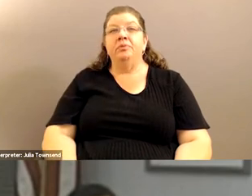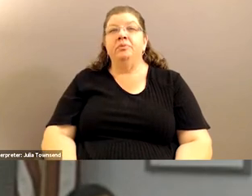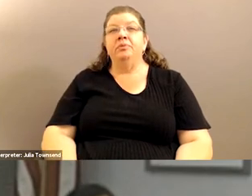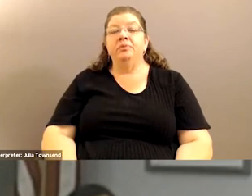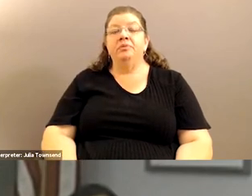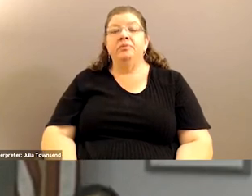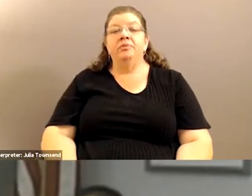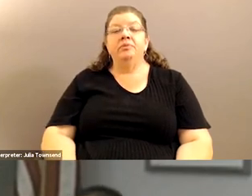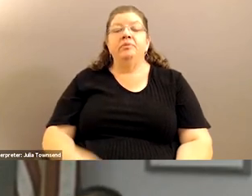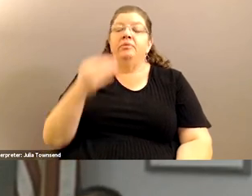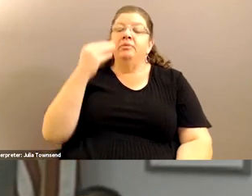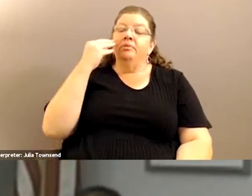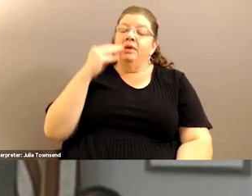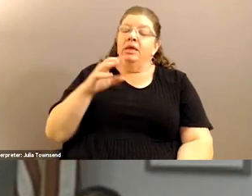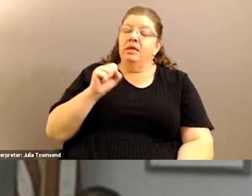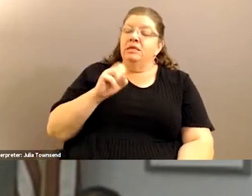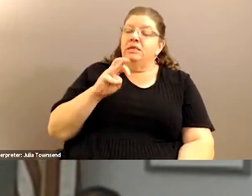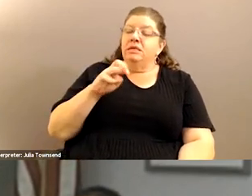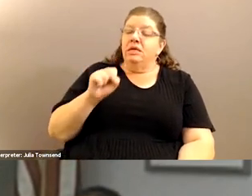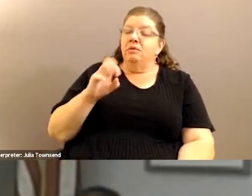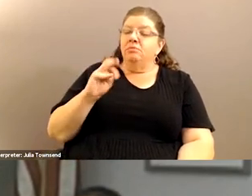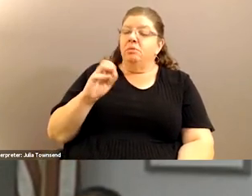mrs moton please